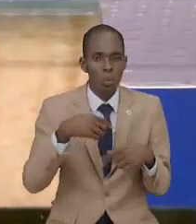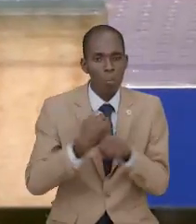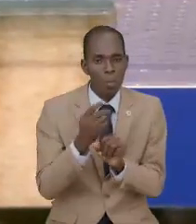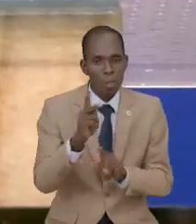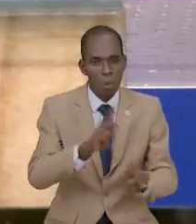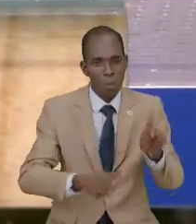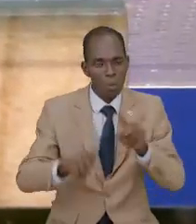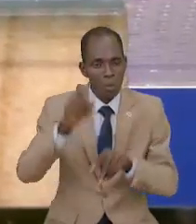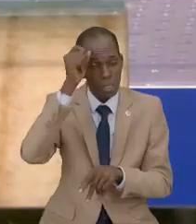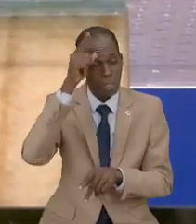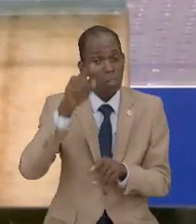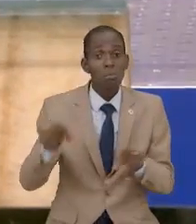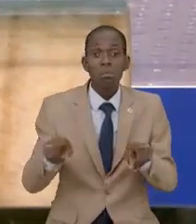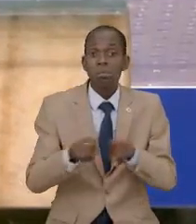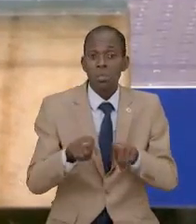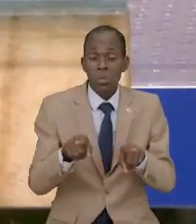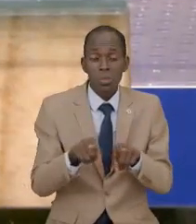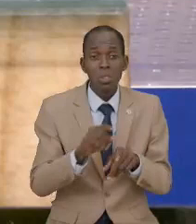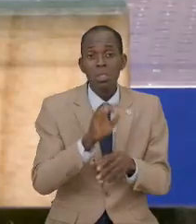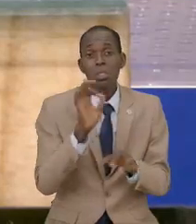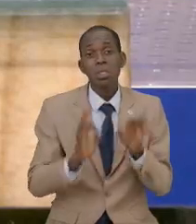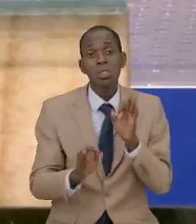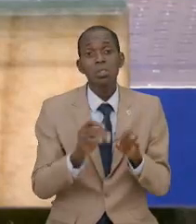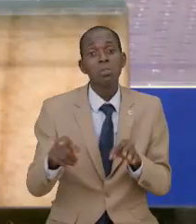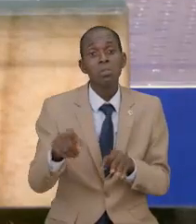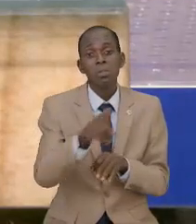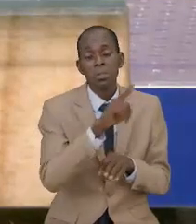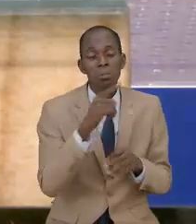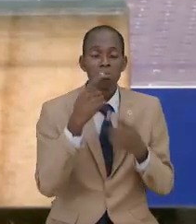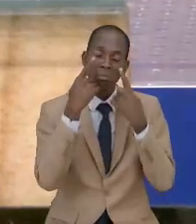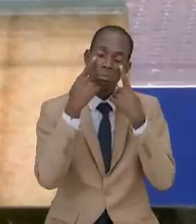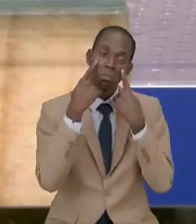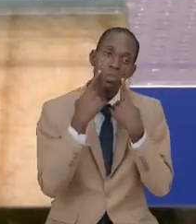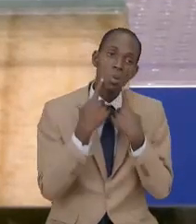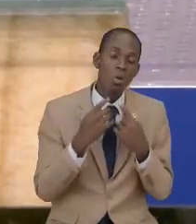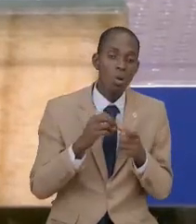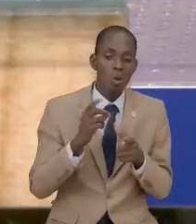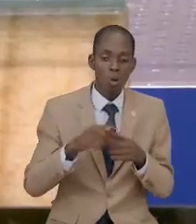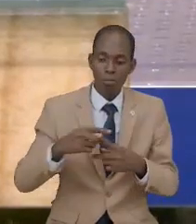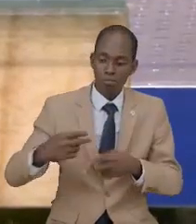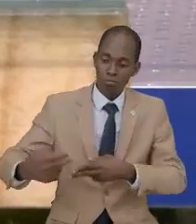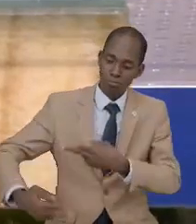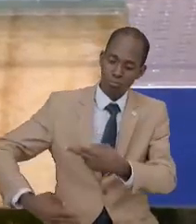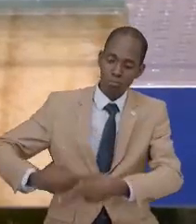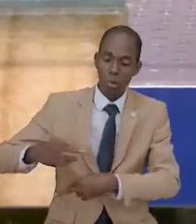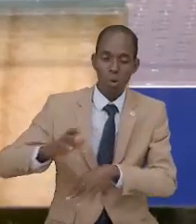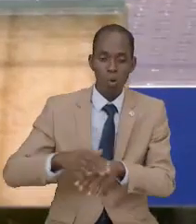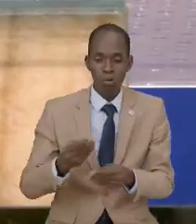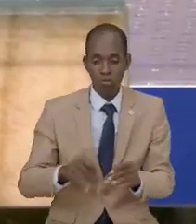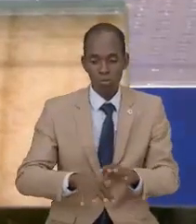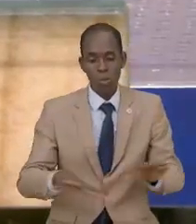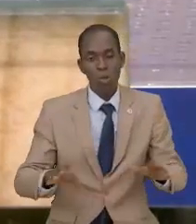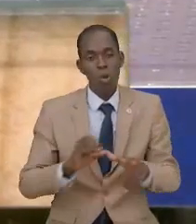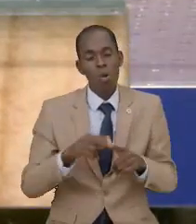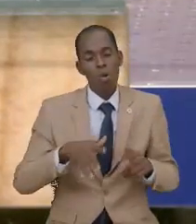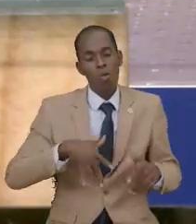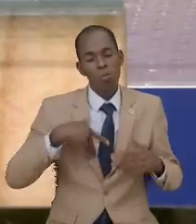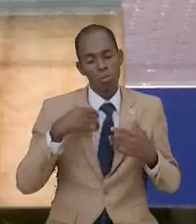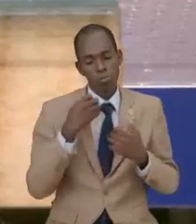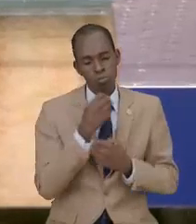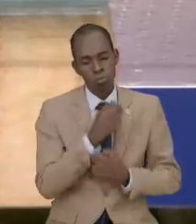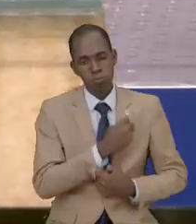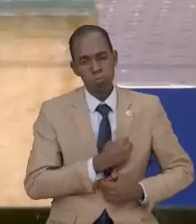understand, even if their tears were flowing, even if they're rolling on the ground, even if they felt sorry for their